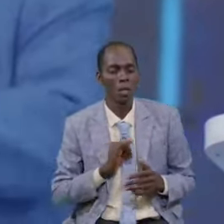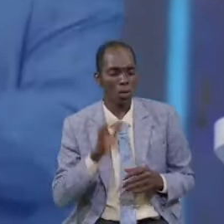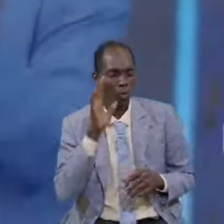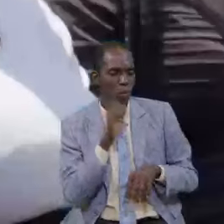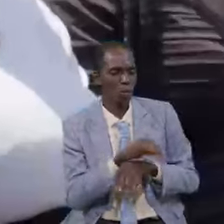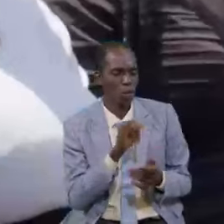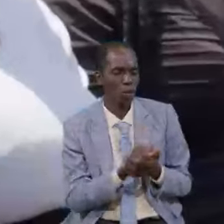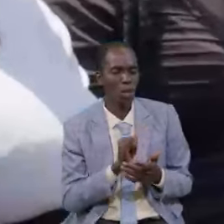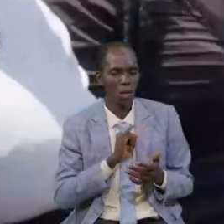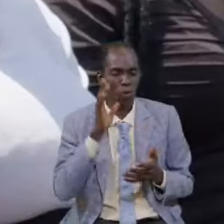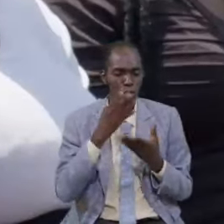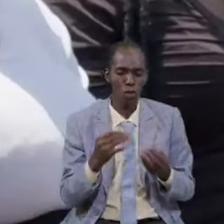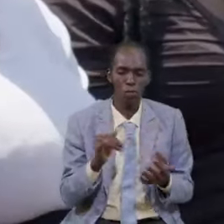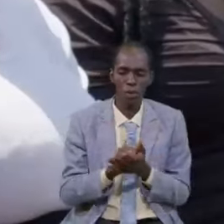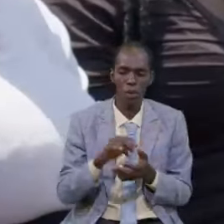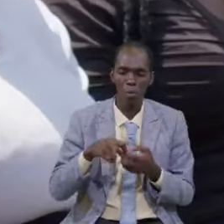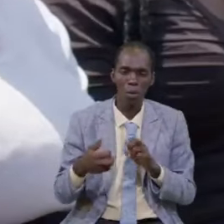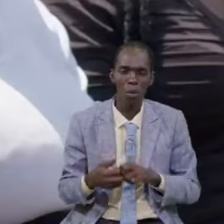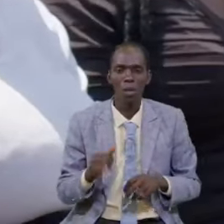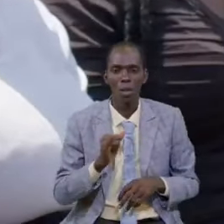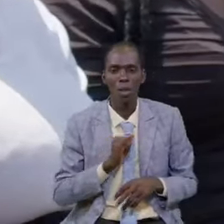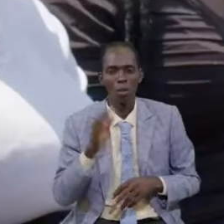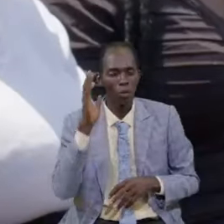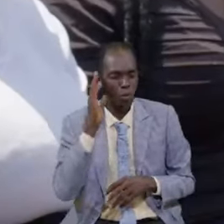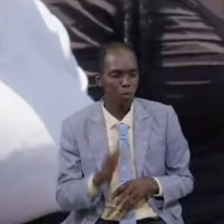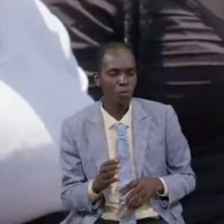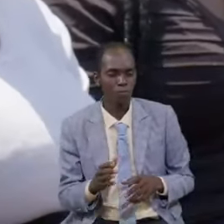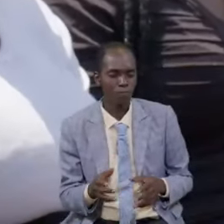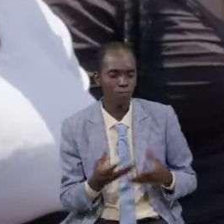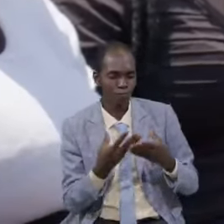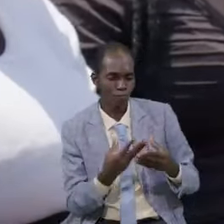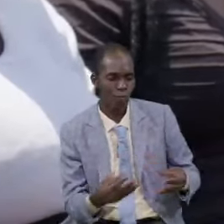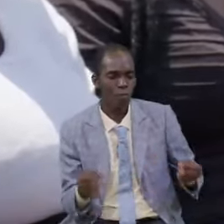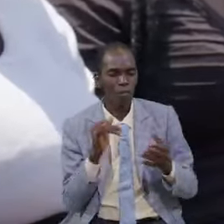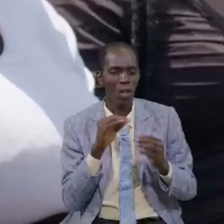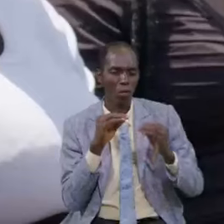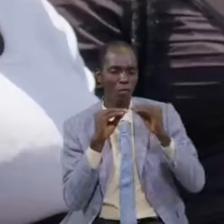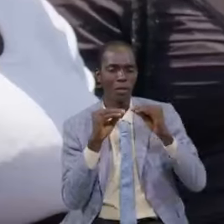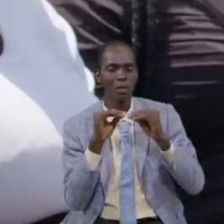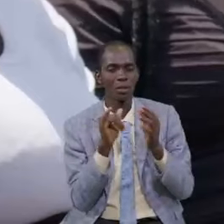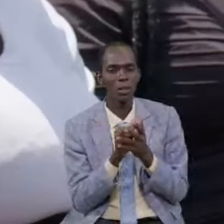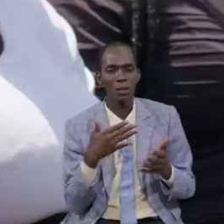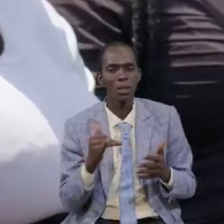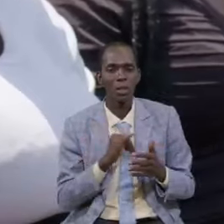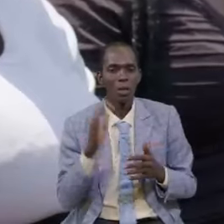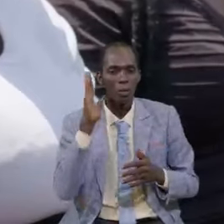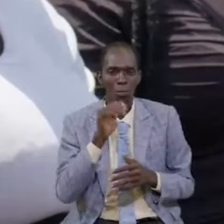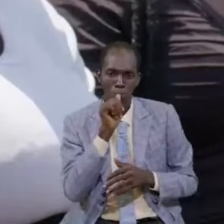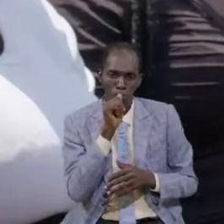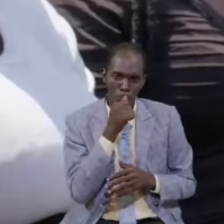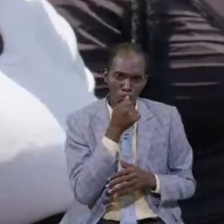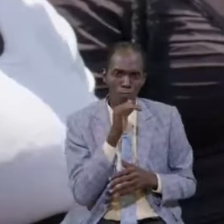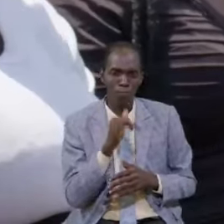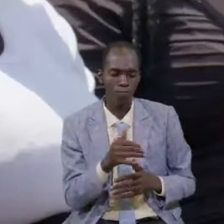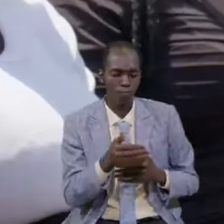I'll, mend that net. I will do that thing." And patiently, you are going on. You